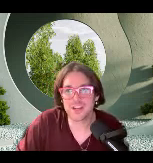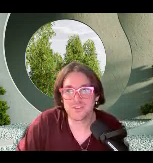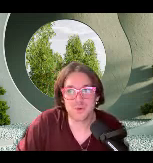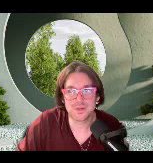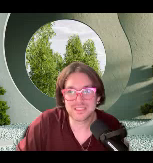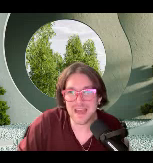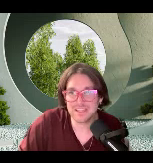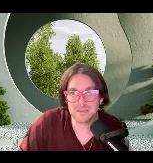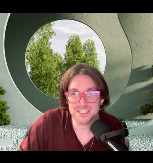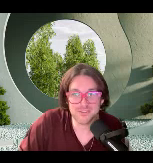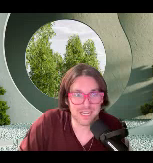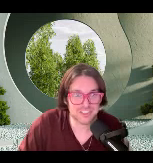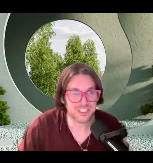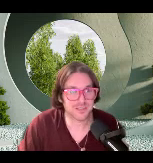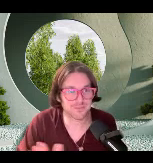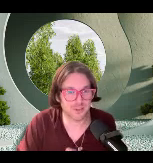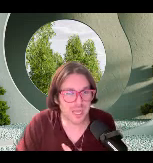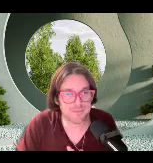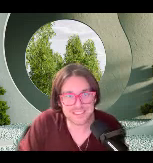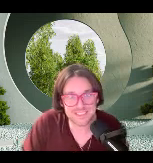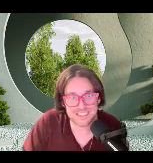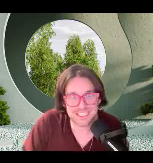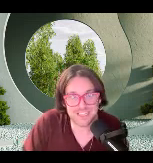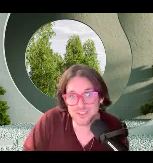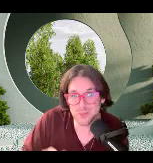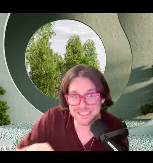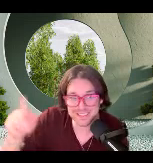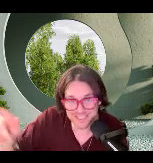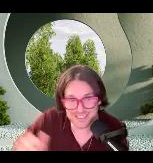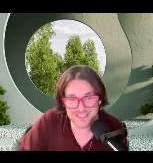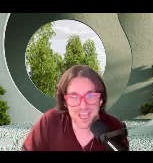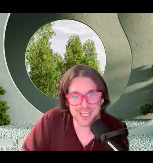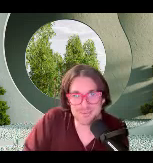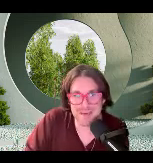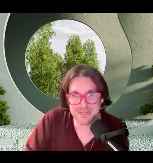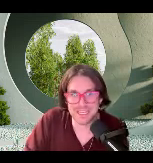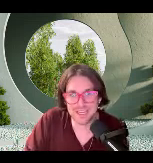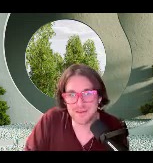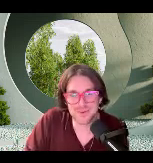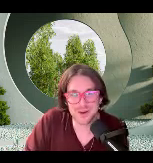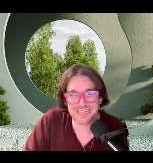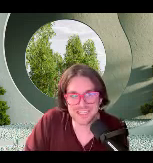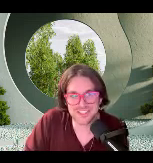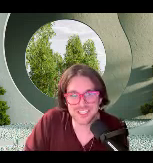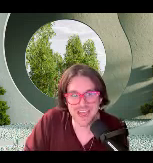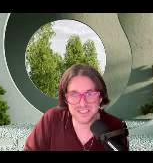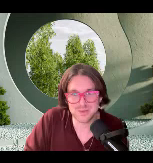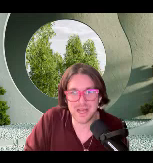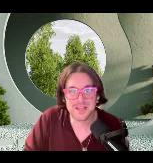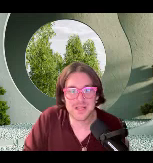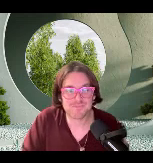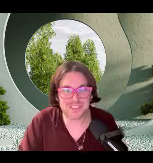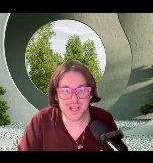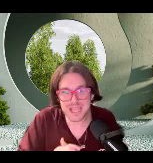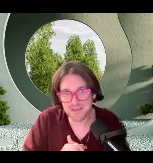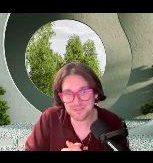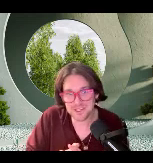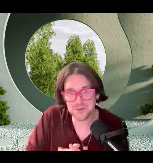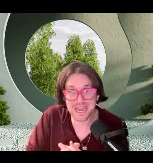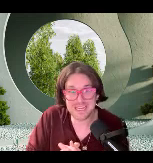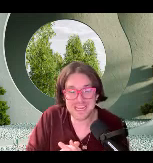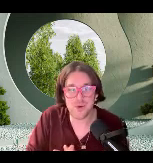be sure, if you have it in the budget for next year, look up NCCE for 26. It'll be happening February next year as well. That's